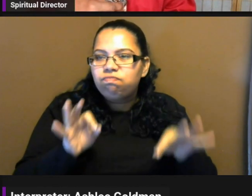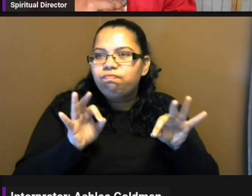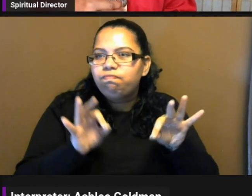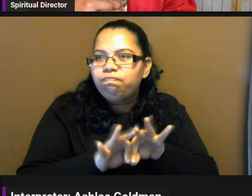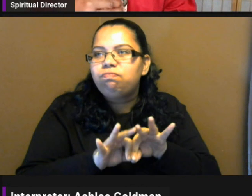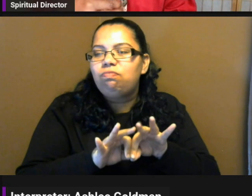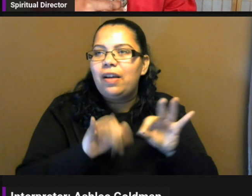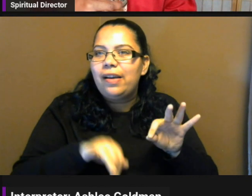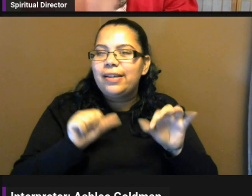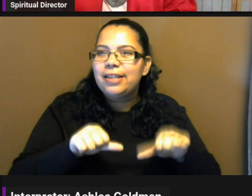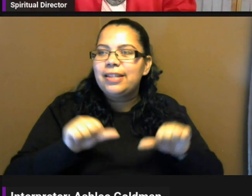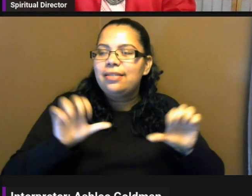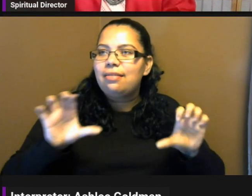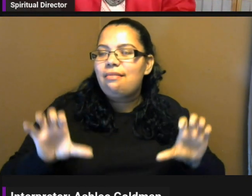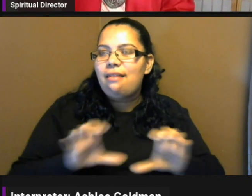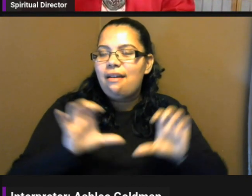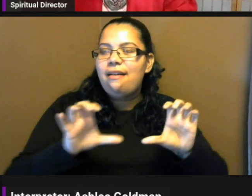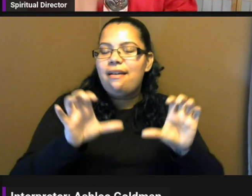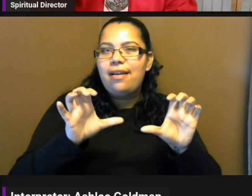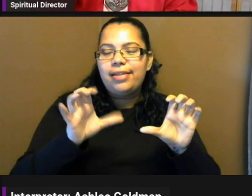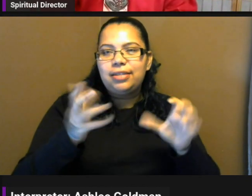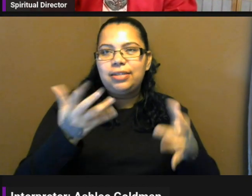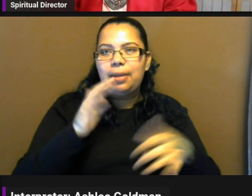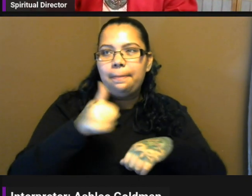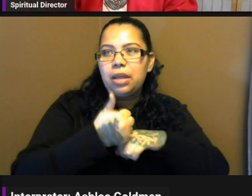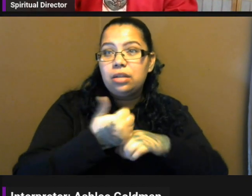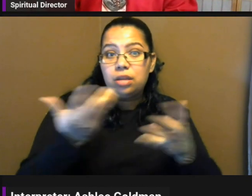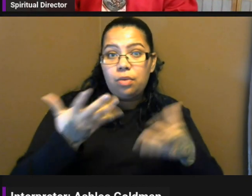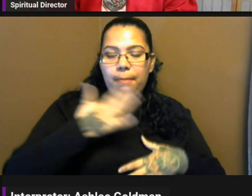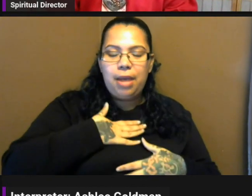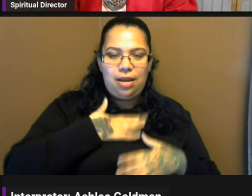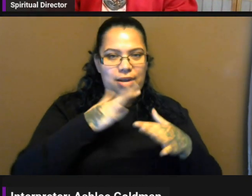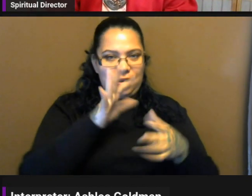act based upon my own choosing.